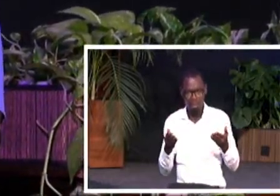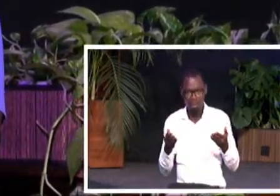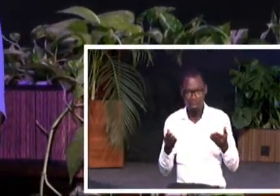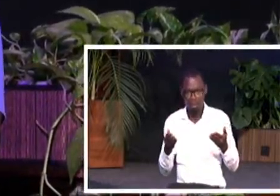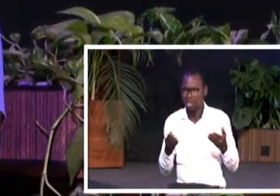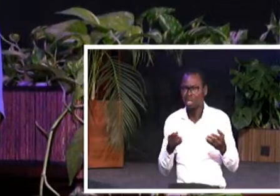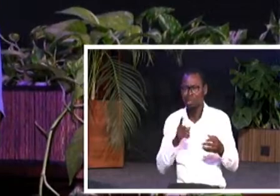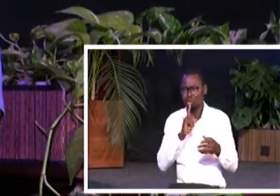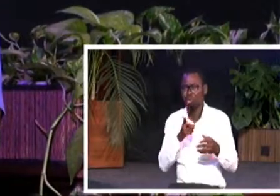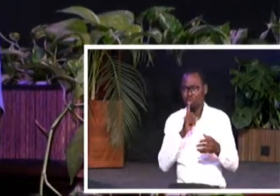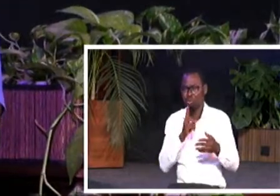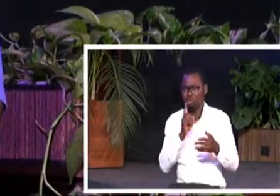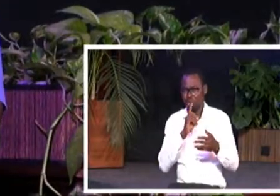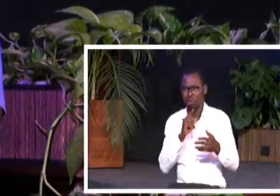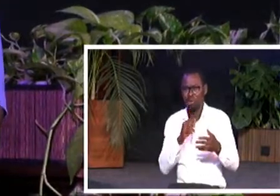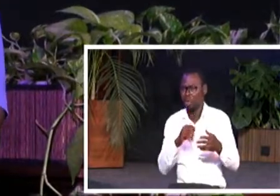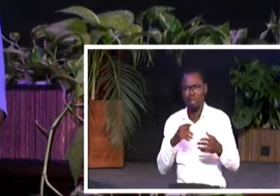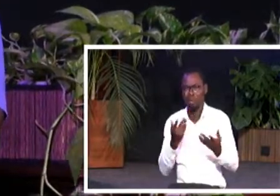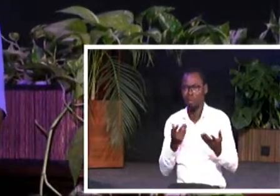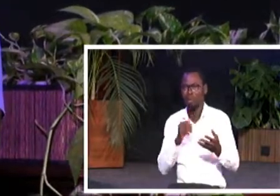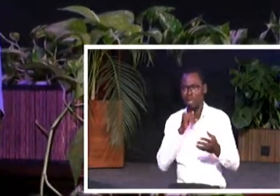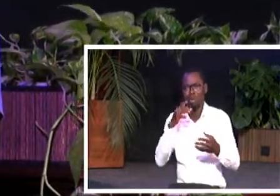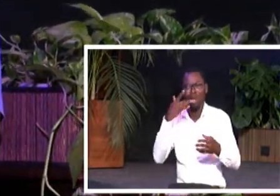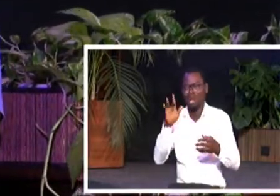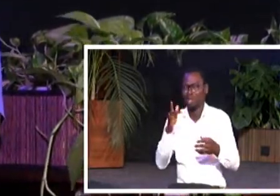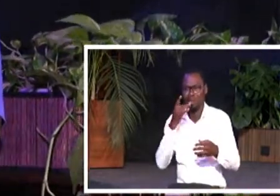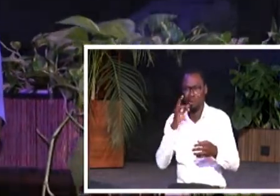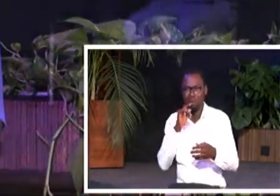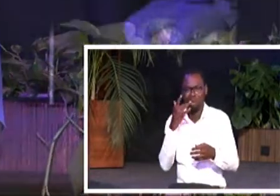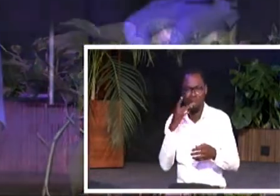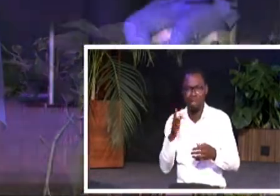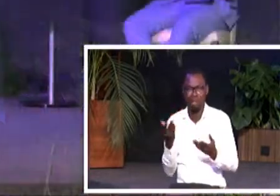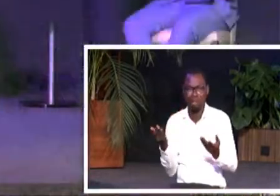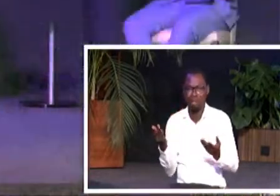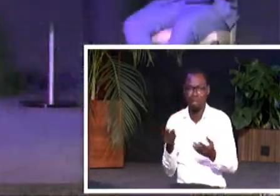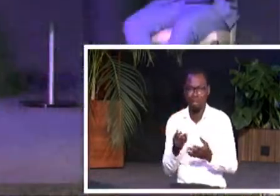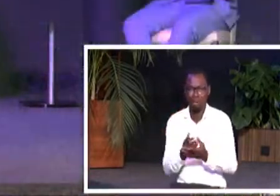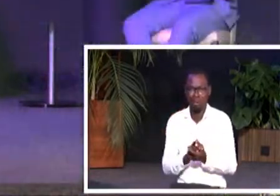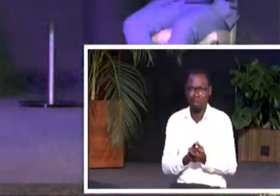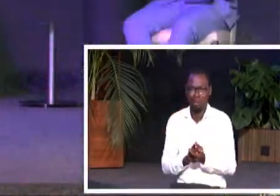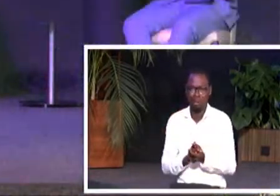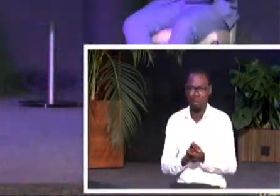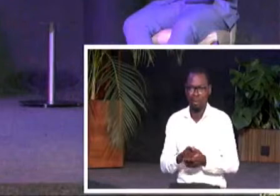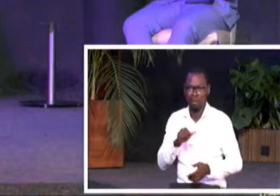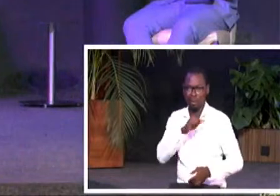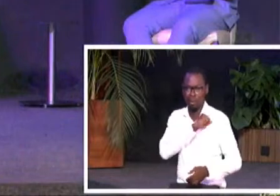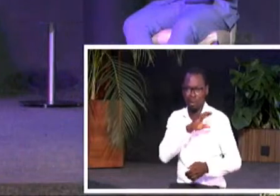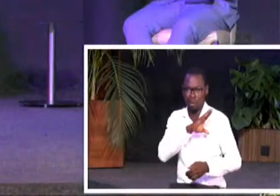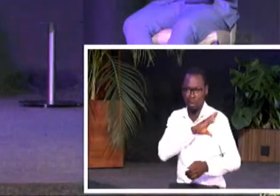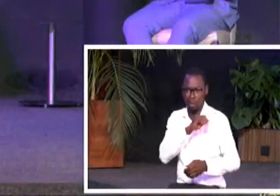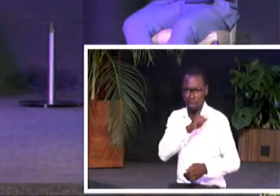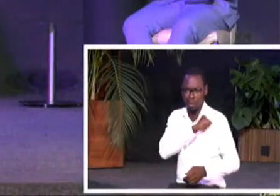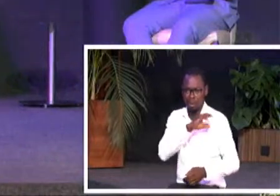quite unfortunate. And I think that Clifford, your interpreter, please come. No, let's try something. Clifford, your interpreter, please come.